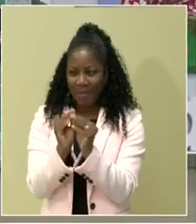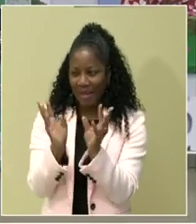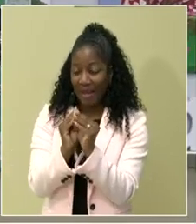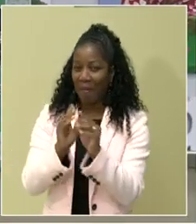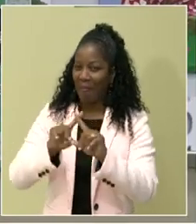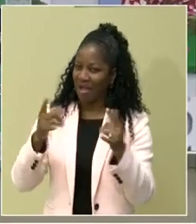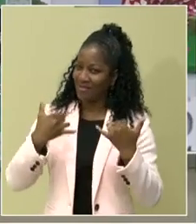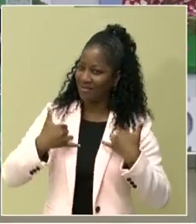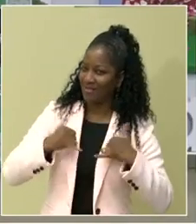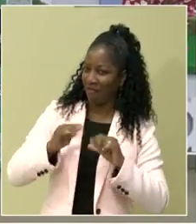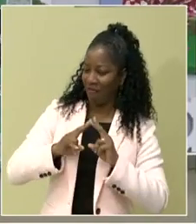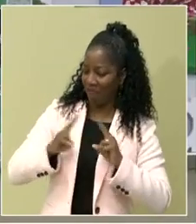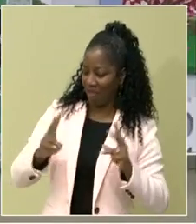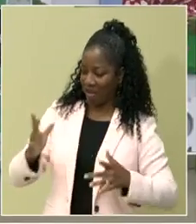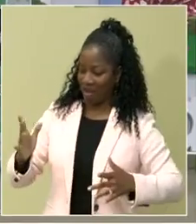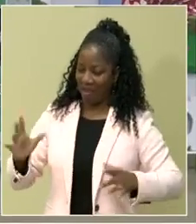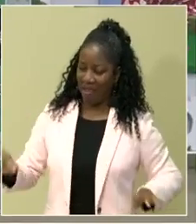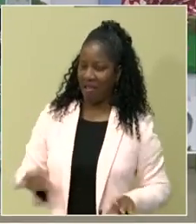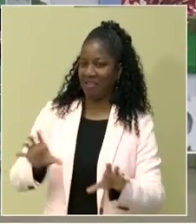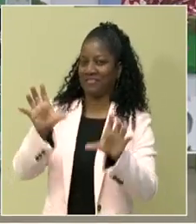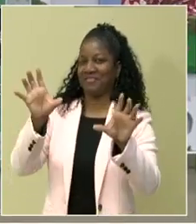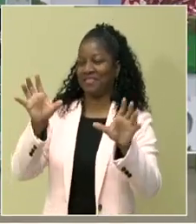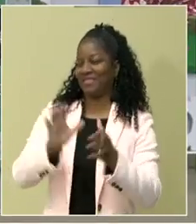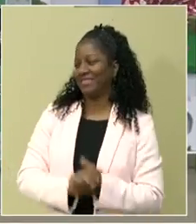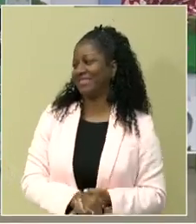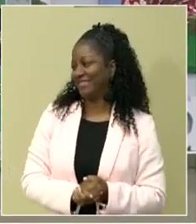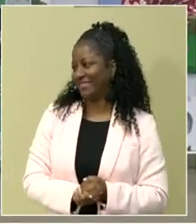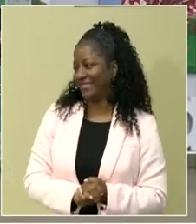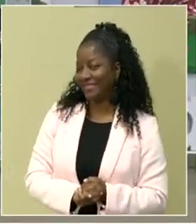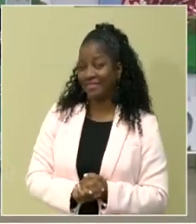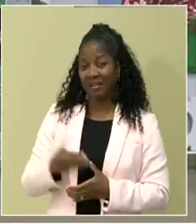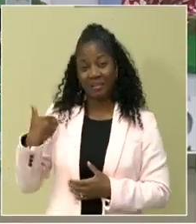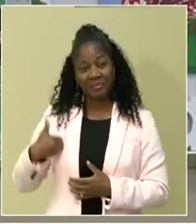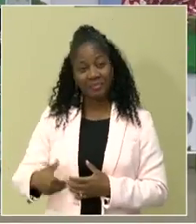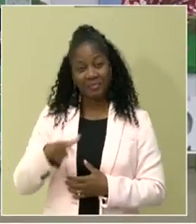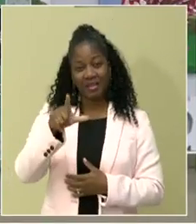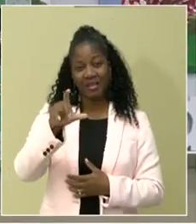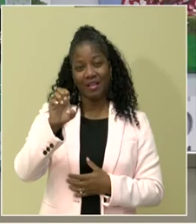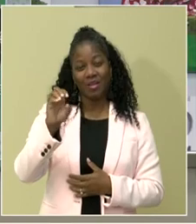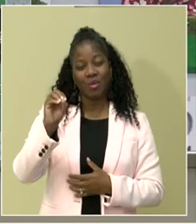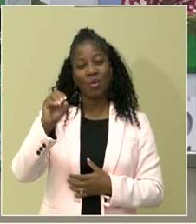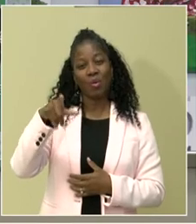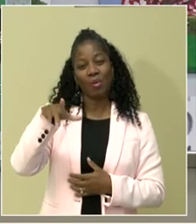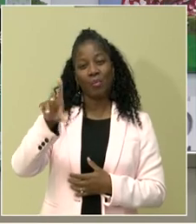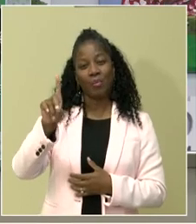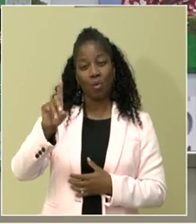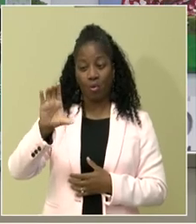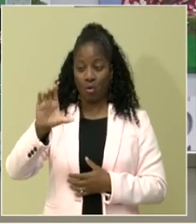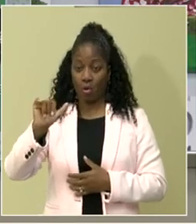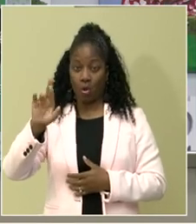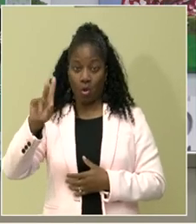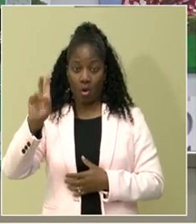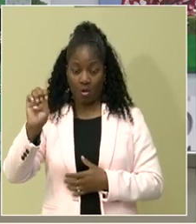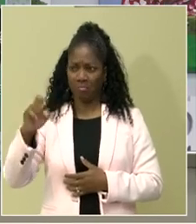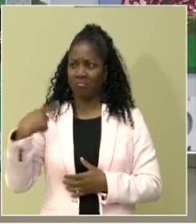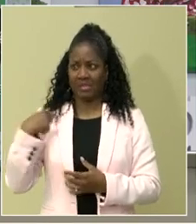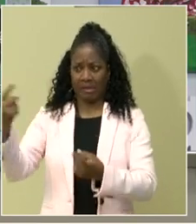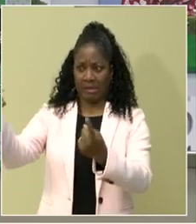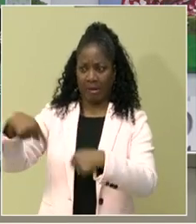are still very active. My name is Leopold Clark, and I've been coming to the Bernice